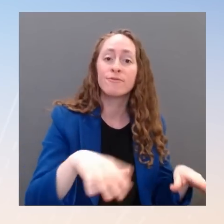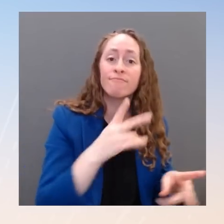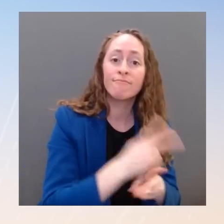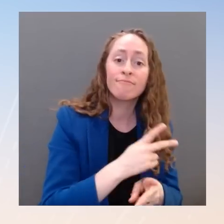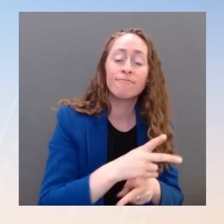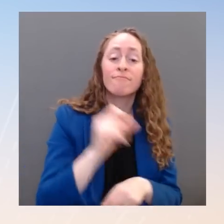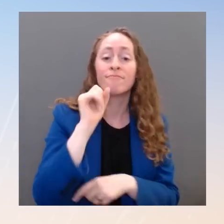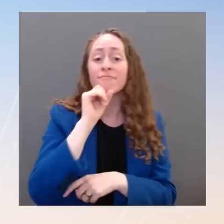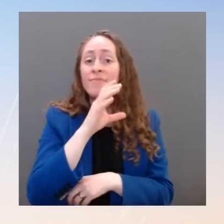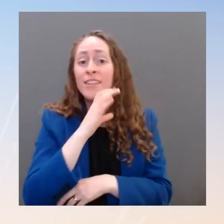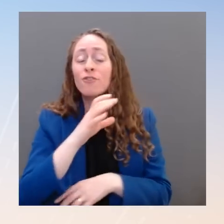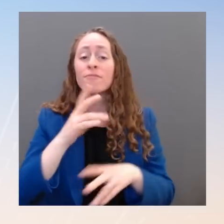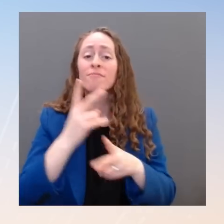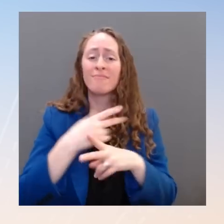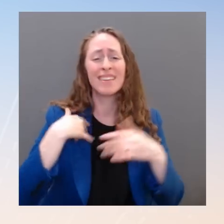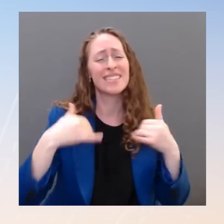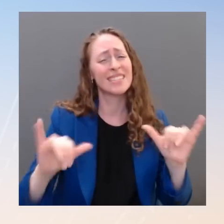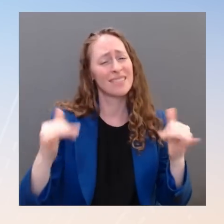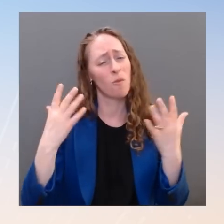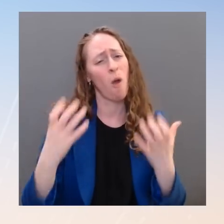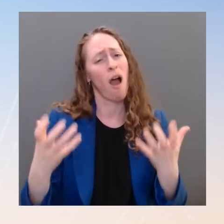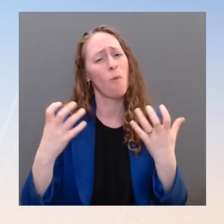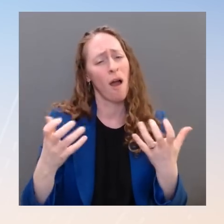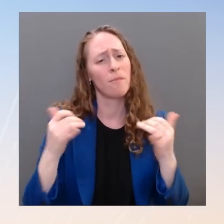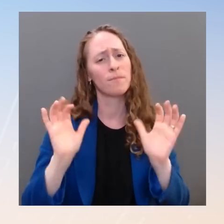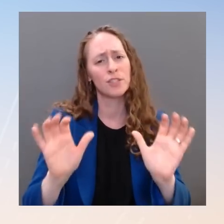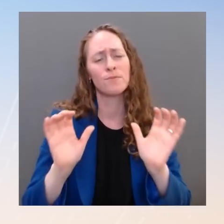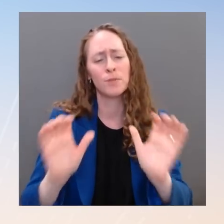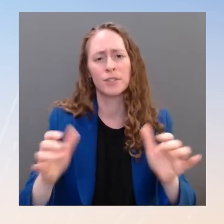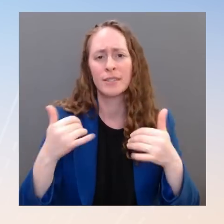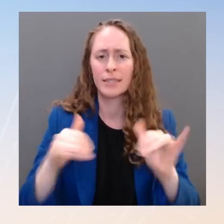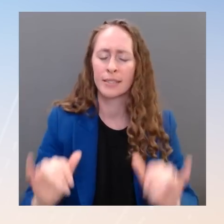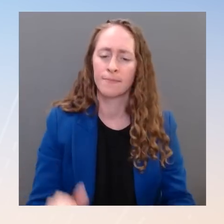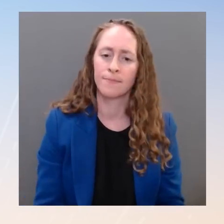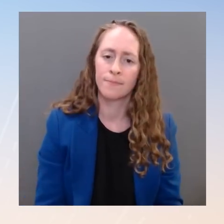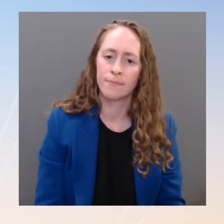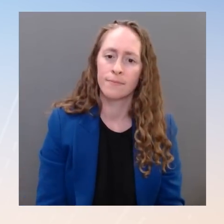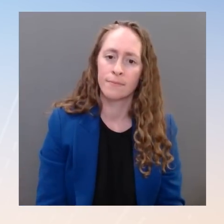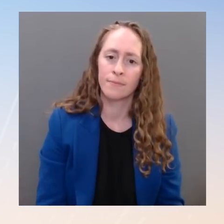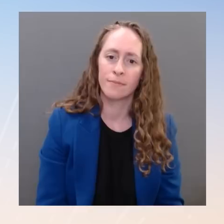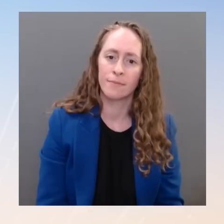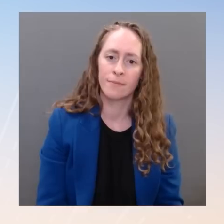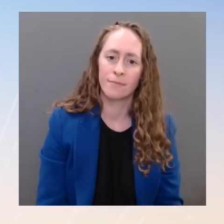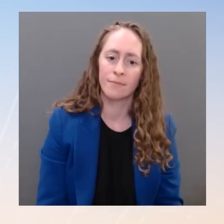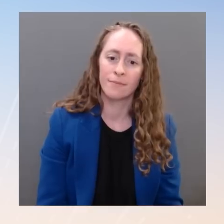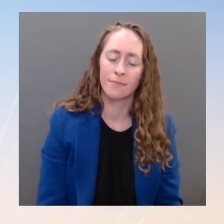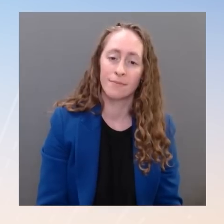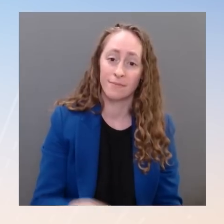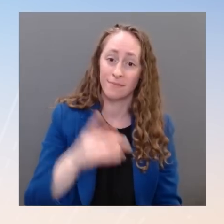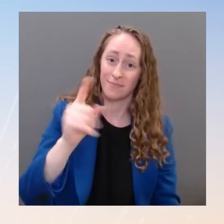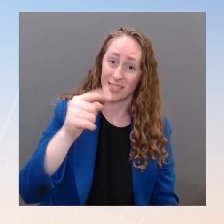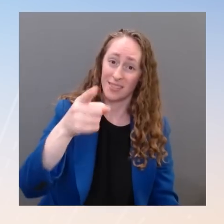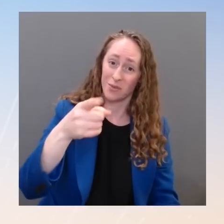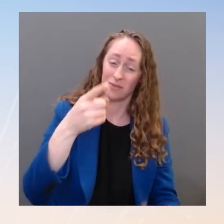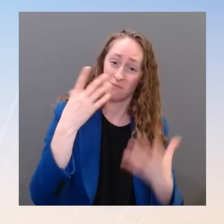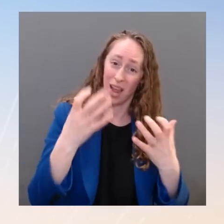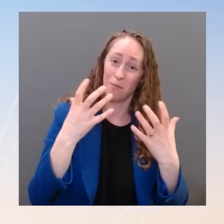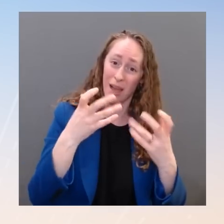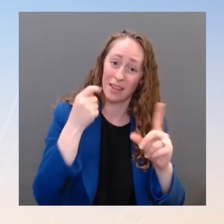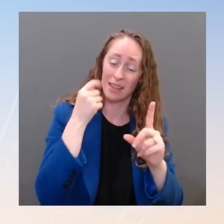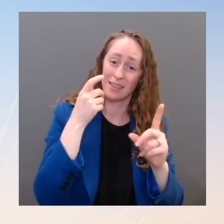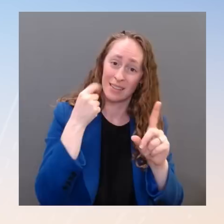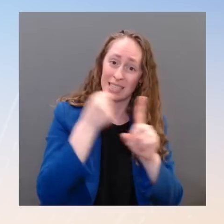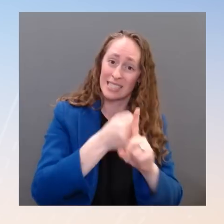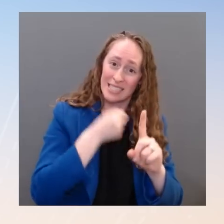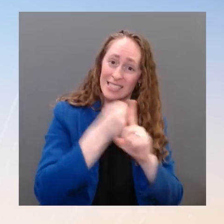for it to get done against the backdrop of this election year, do you need to have a deal in place by Memorial Day? That has obviously been floated as a deadline. I'm